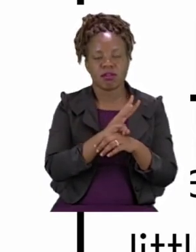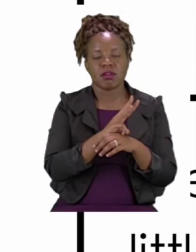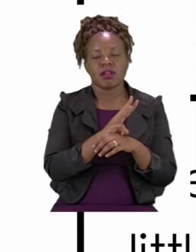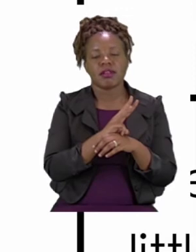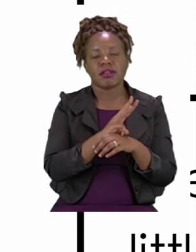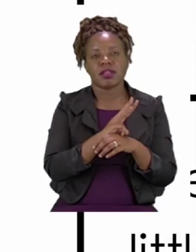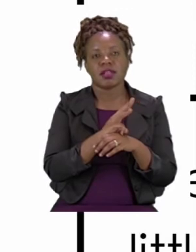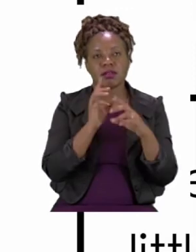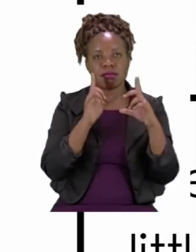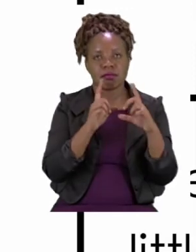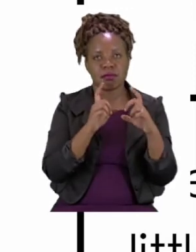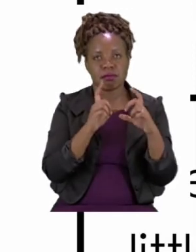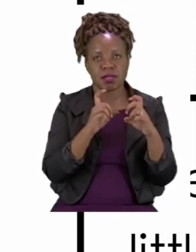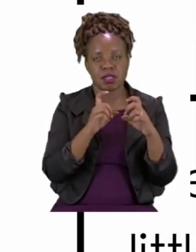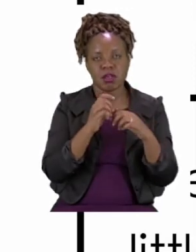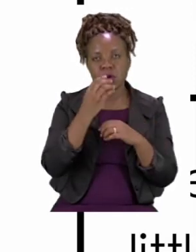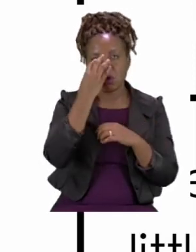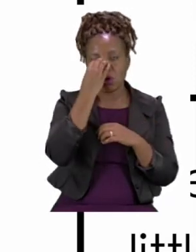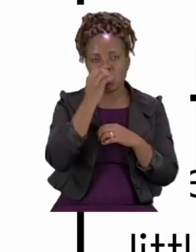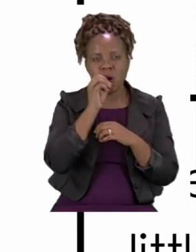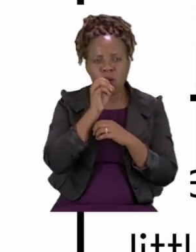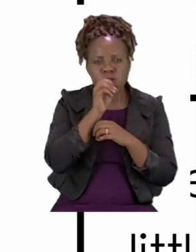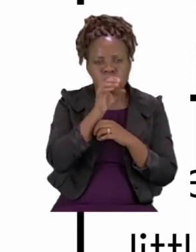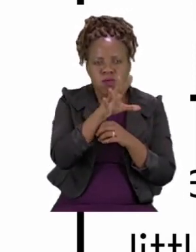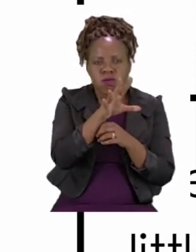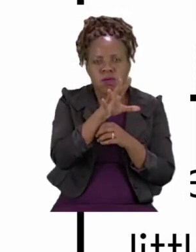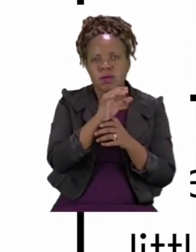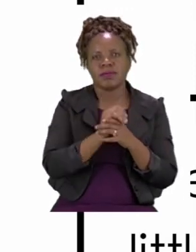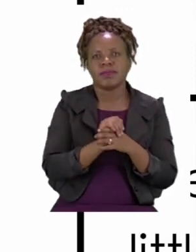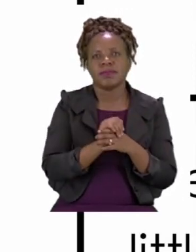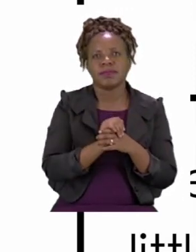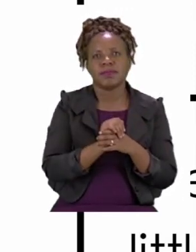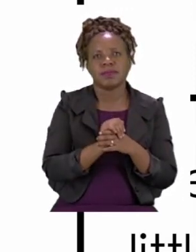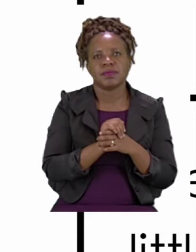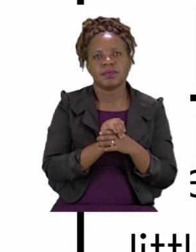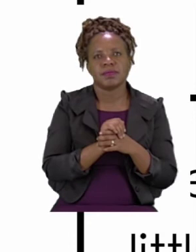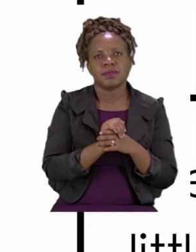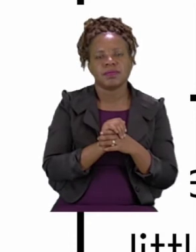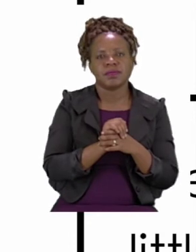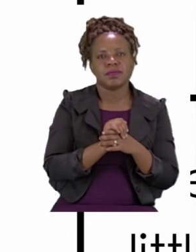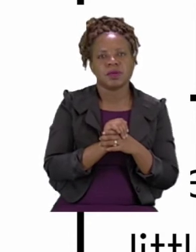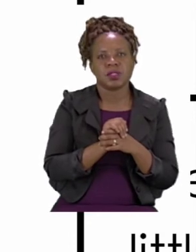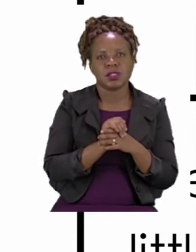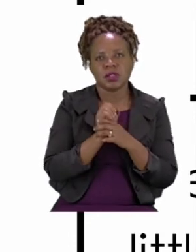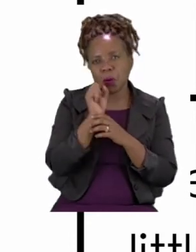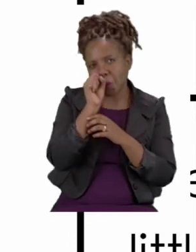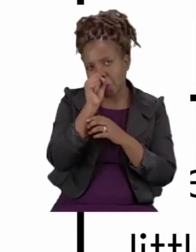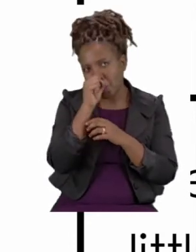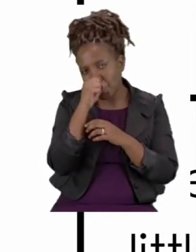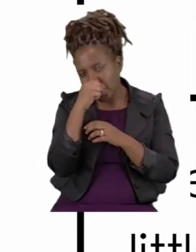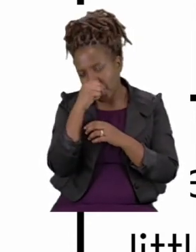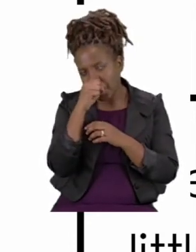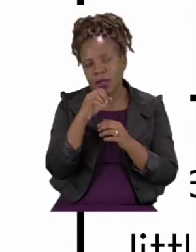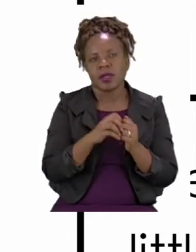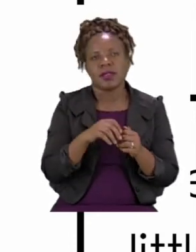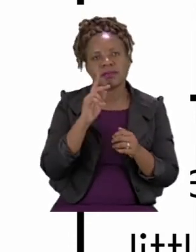puffing. And we have another pig. And this time we have a house made up of a different